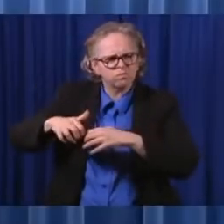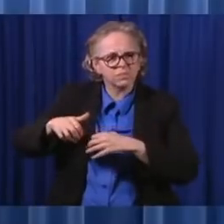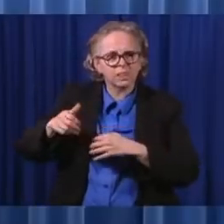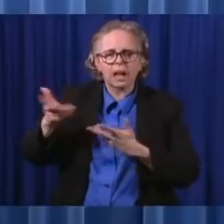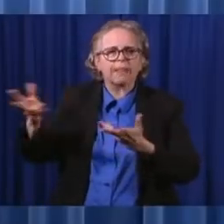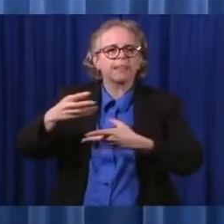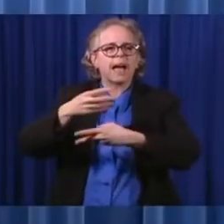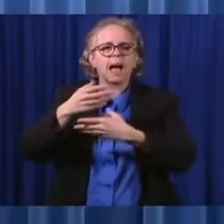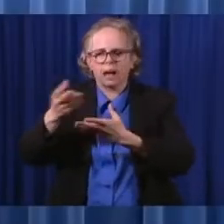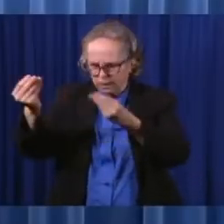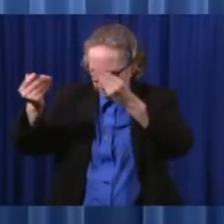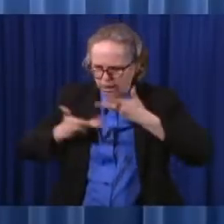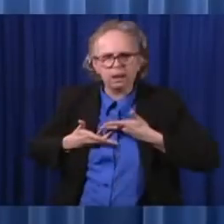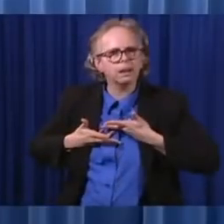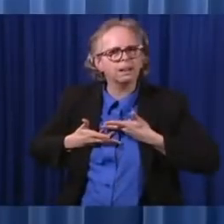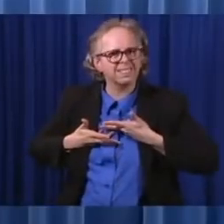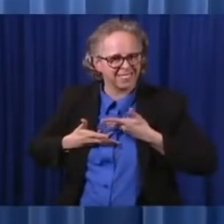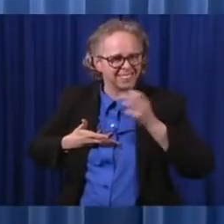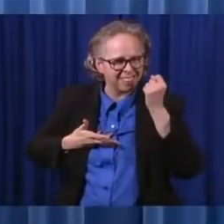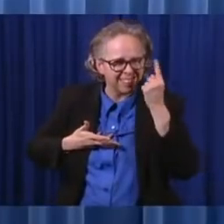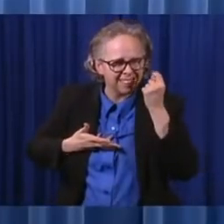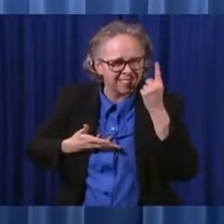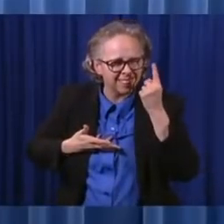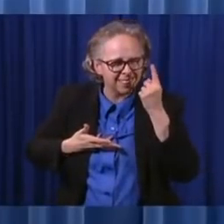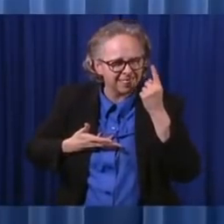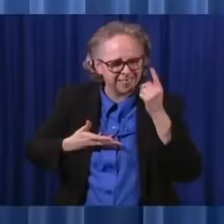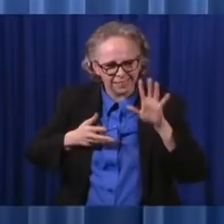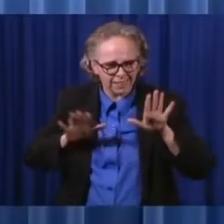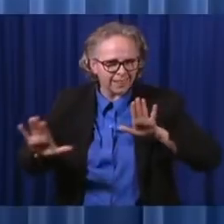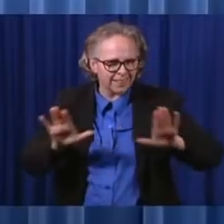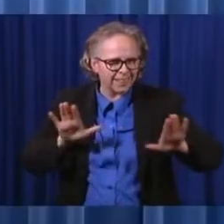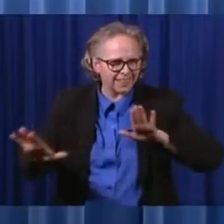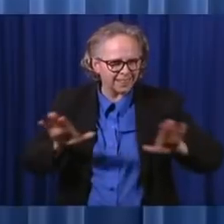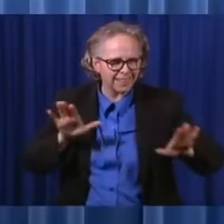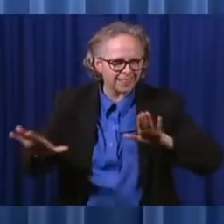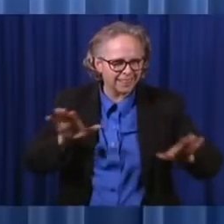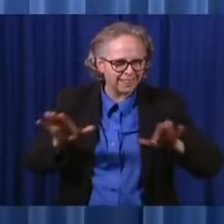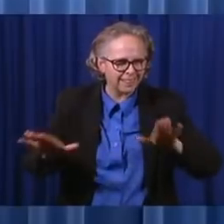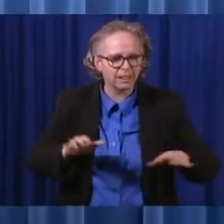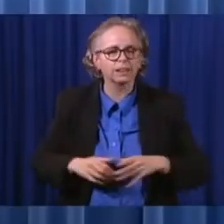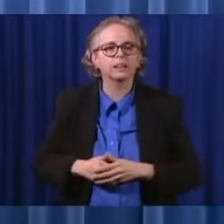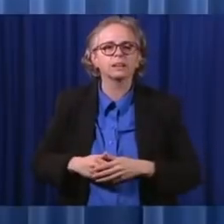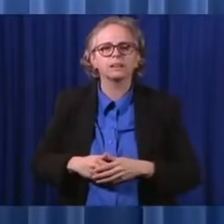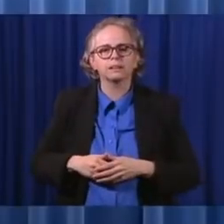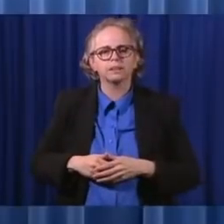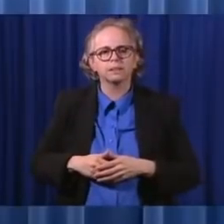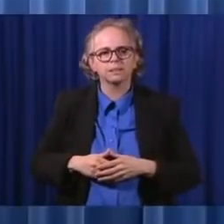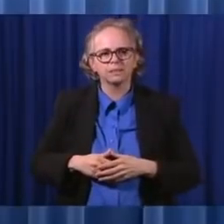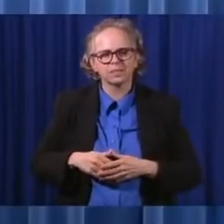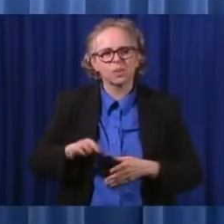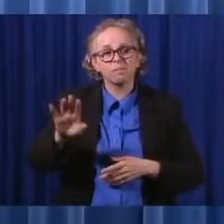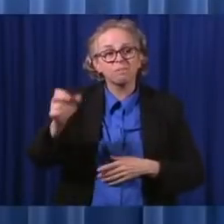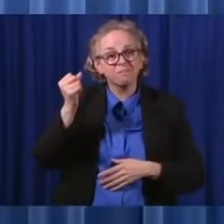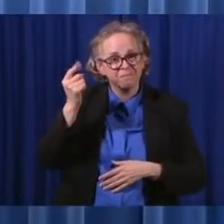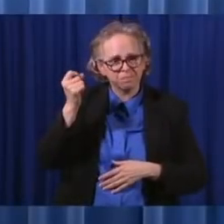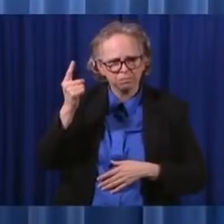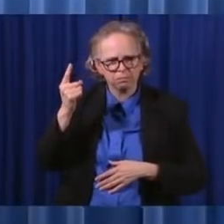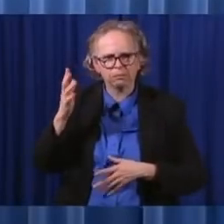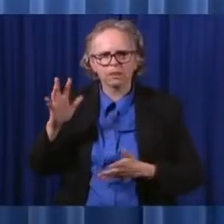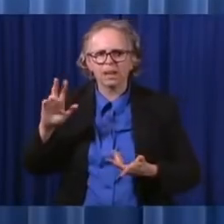us and filed with us, submitted to us, and that they either have or will submit to their local health